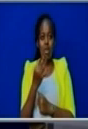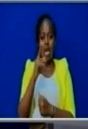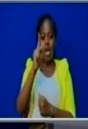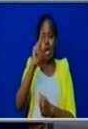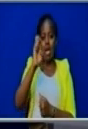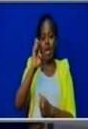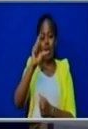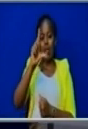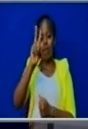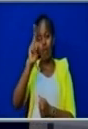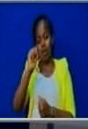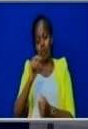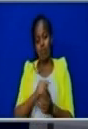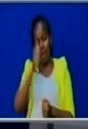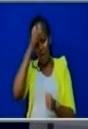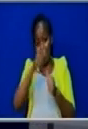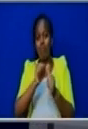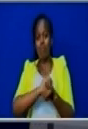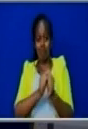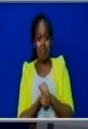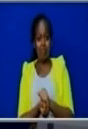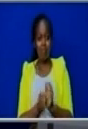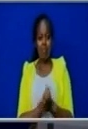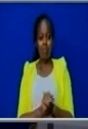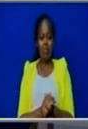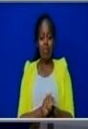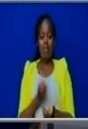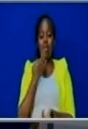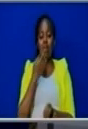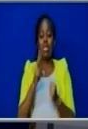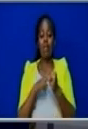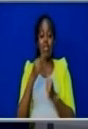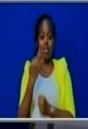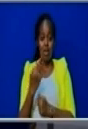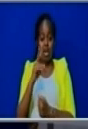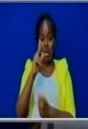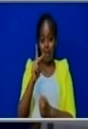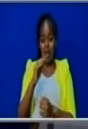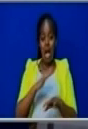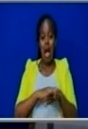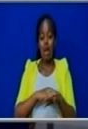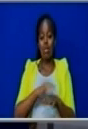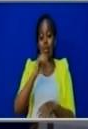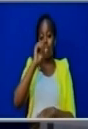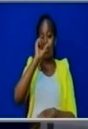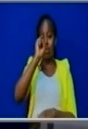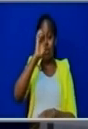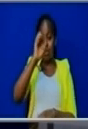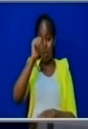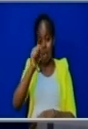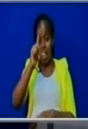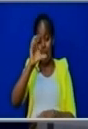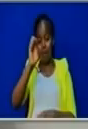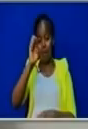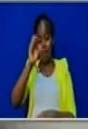Kelvin. Yes, I remember the conversion. Yes. 373 Kelvin. Yes. At sea level. At sea level. Yes. At sea level.